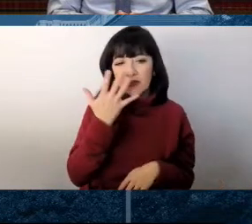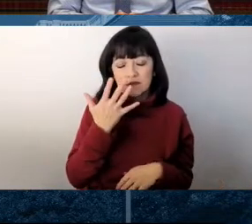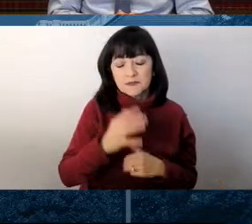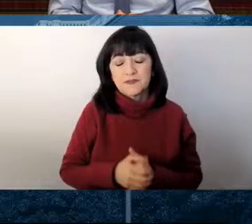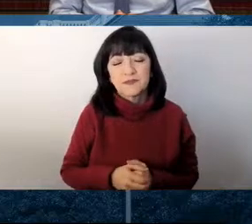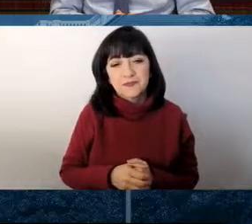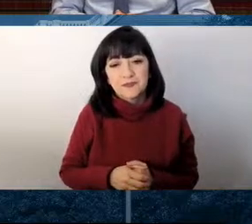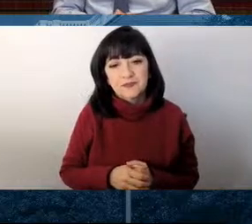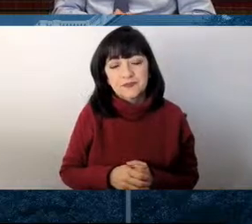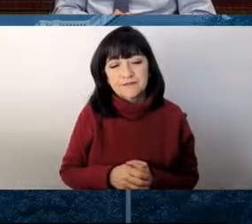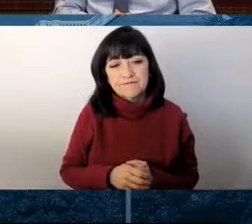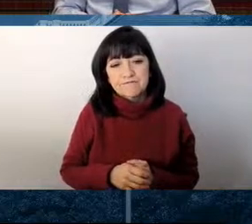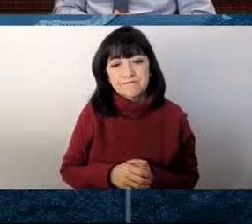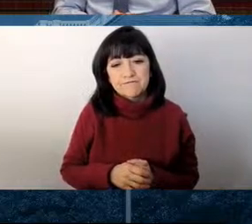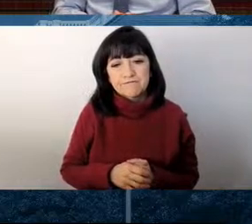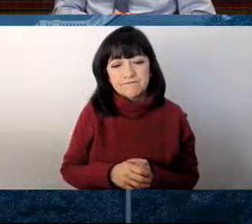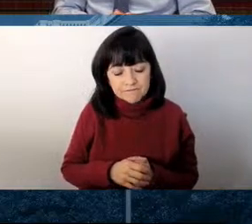of a